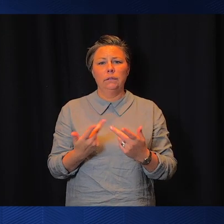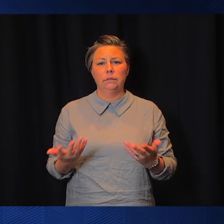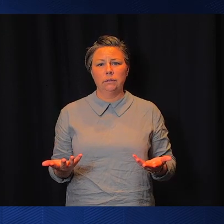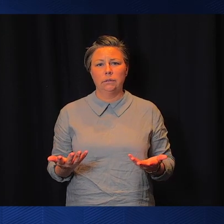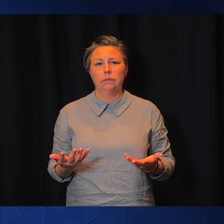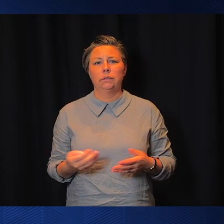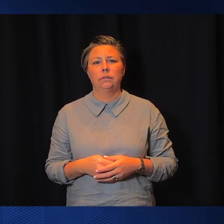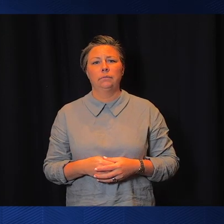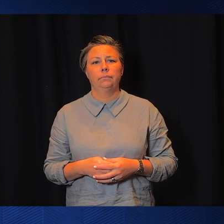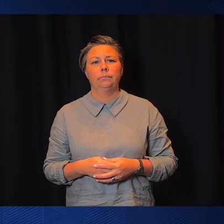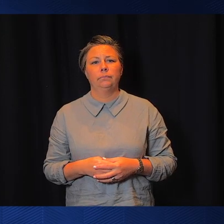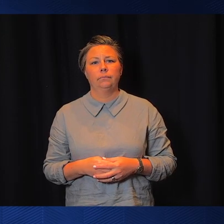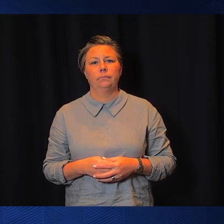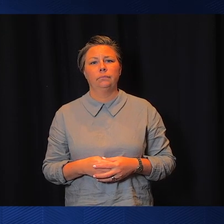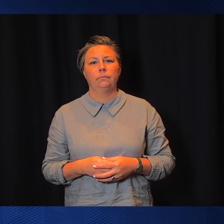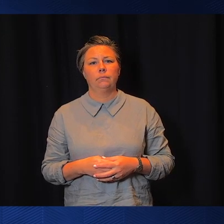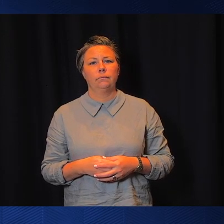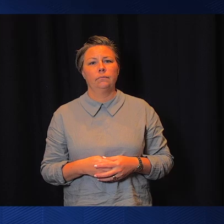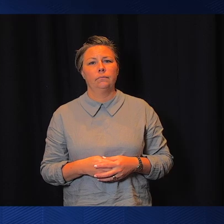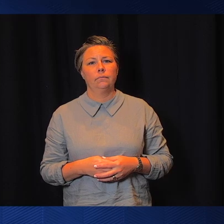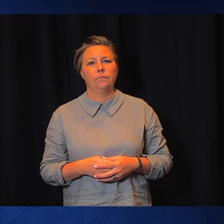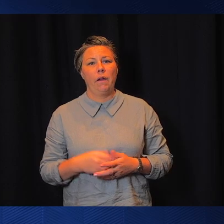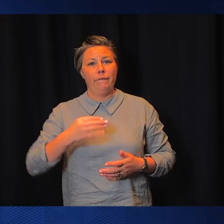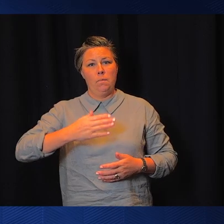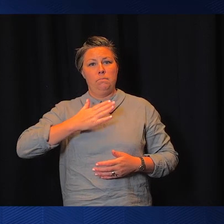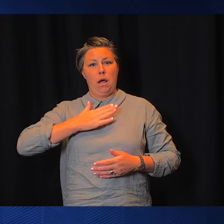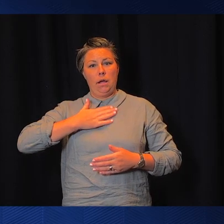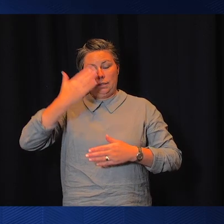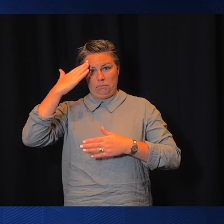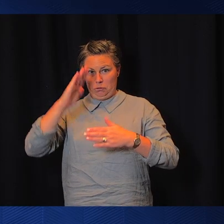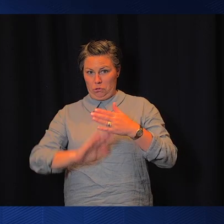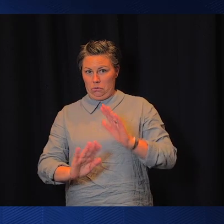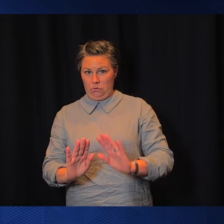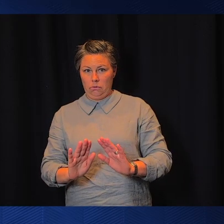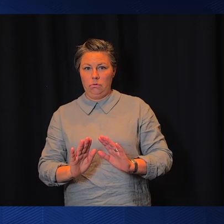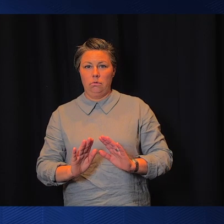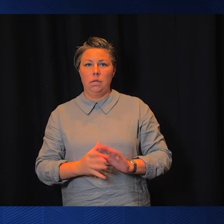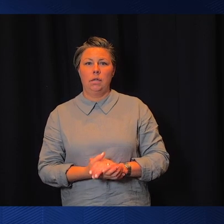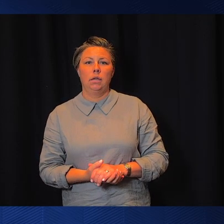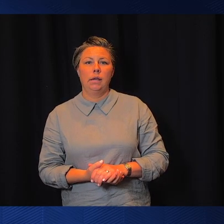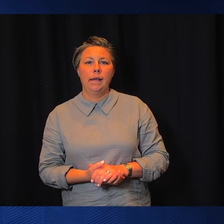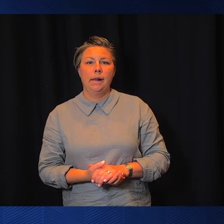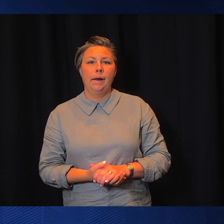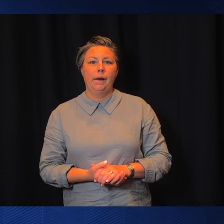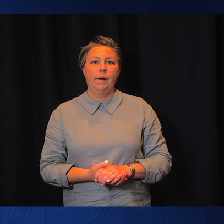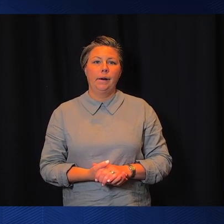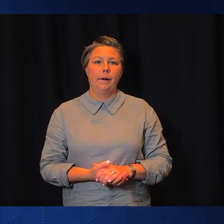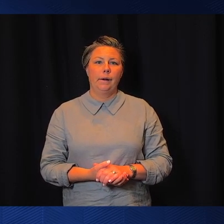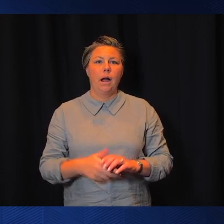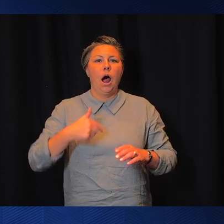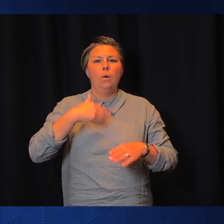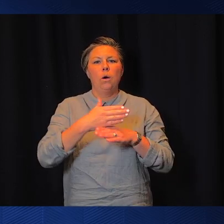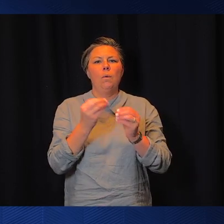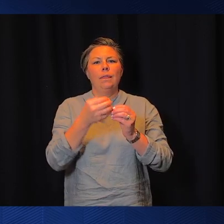perhaps from my experience, I take a step that I've been working with these 6